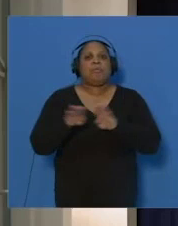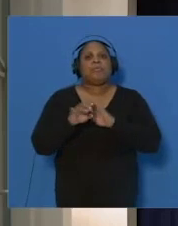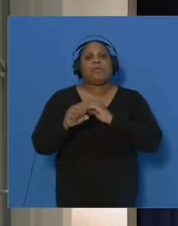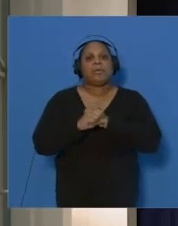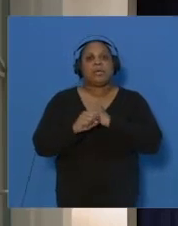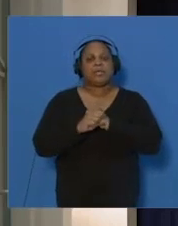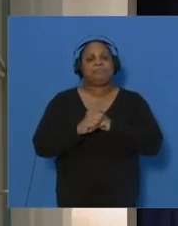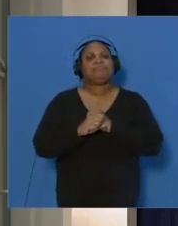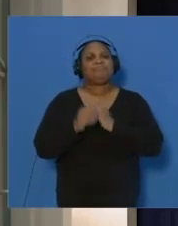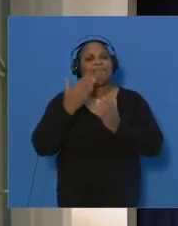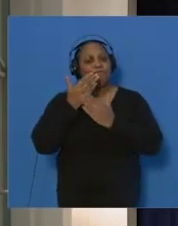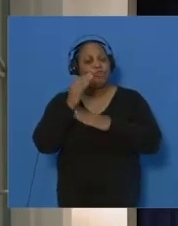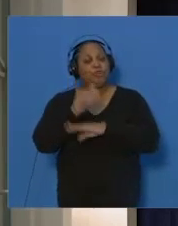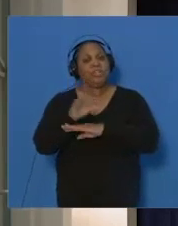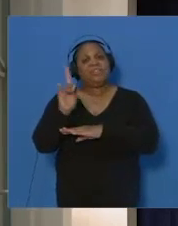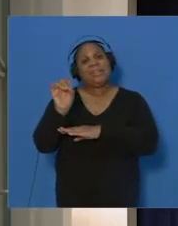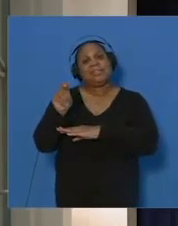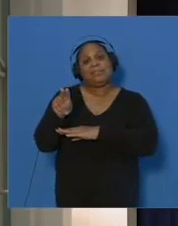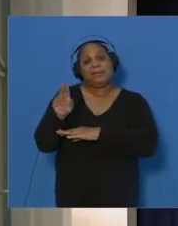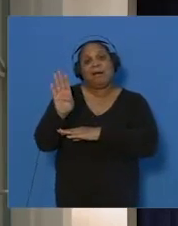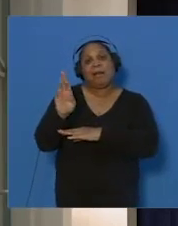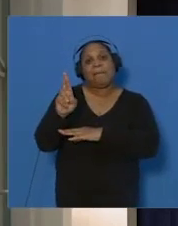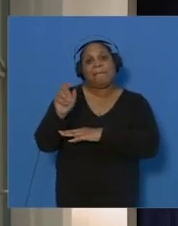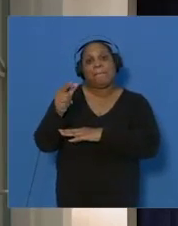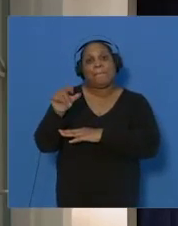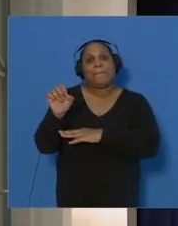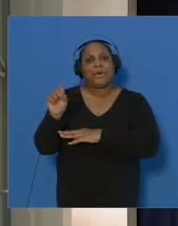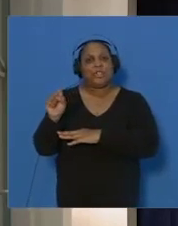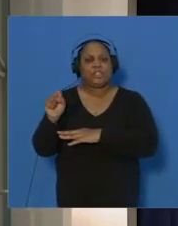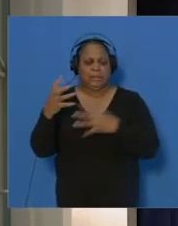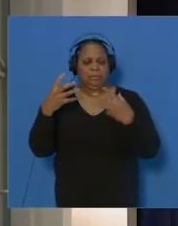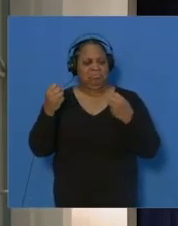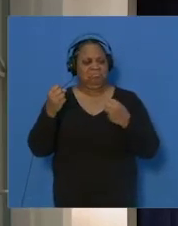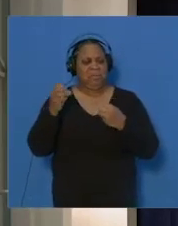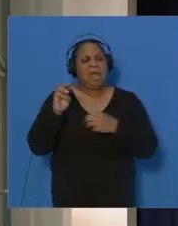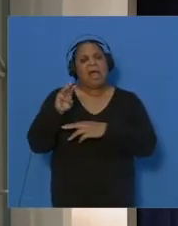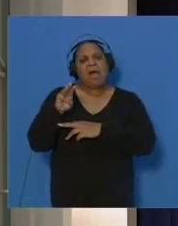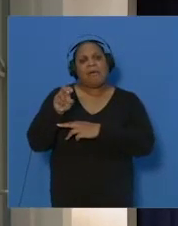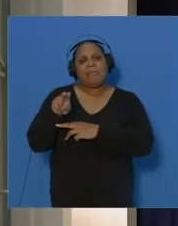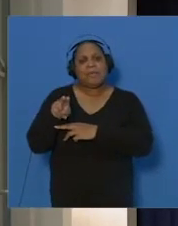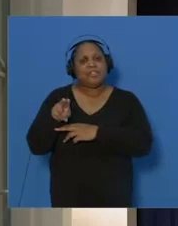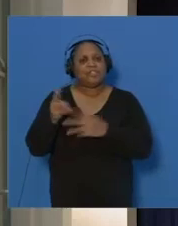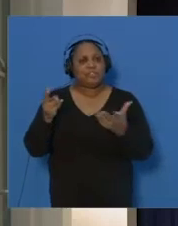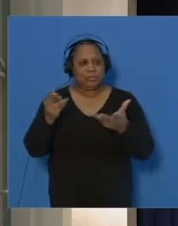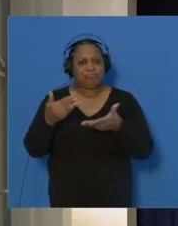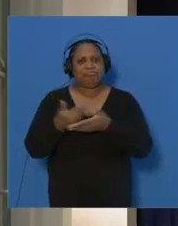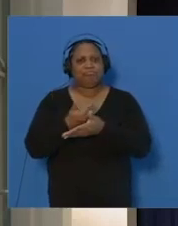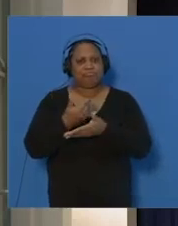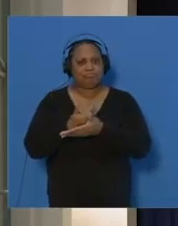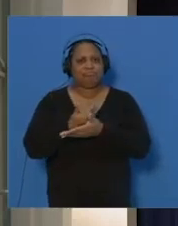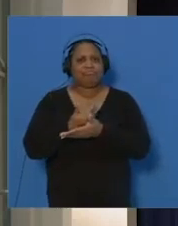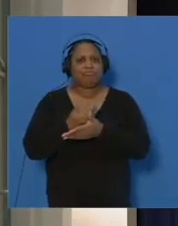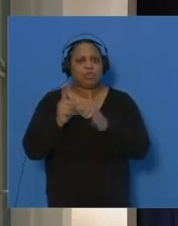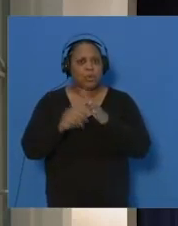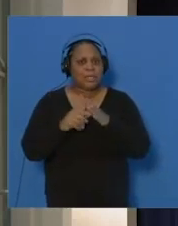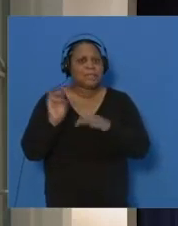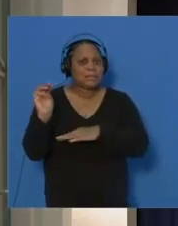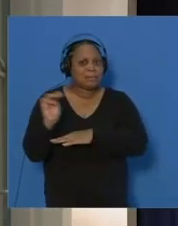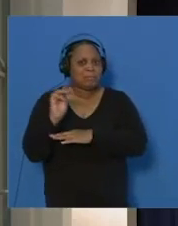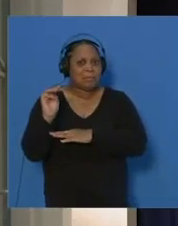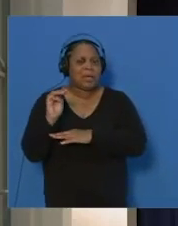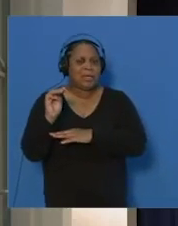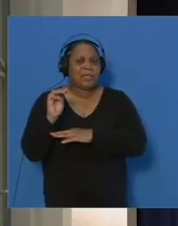Good evening, Don Burgess, Bermuda Broadcasting. Health Minister, I know it's still early days, but from the new cases on Monday, do we know how they